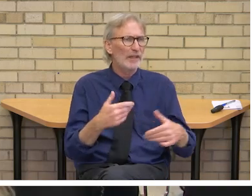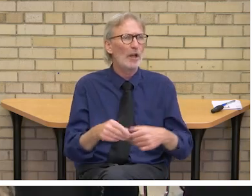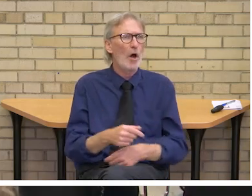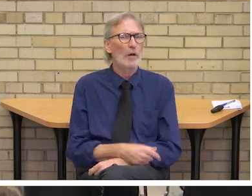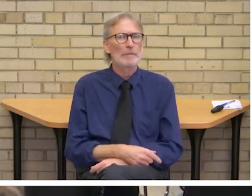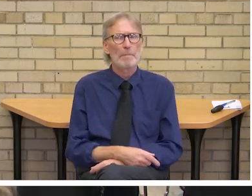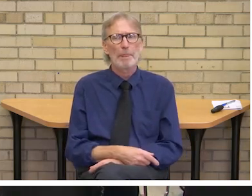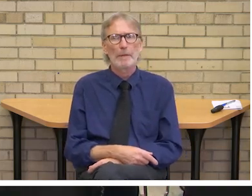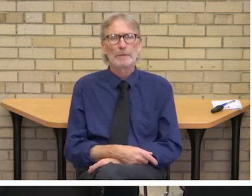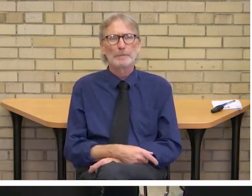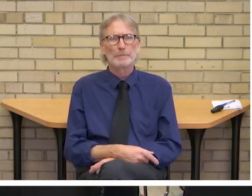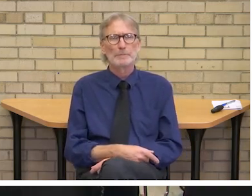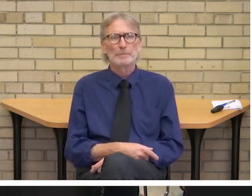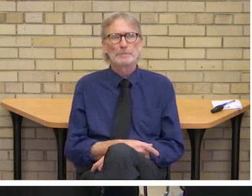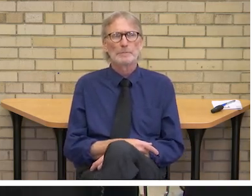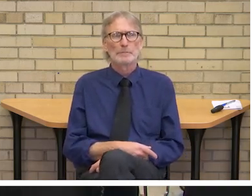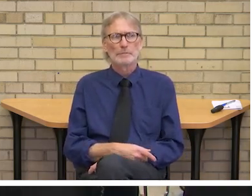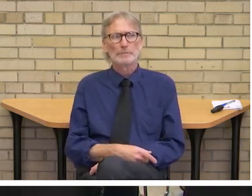back here?